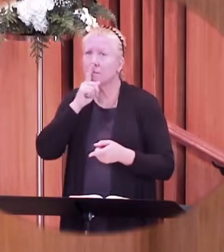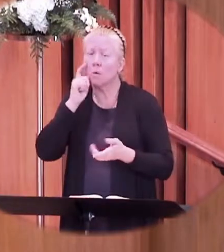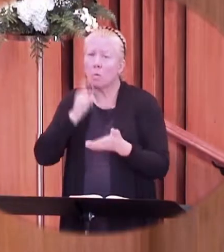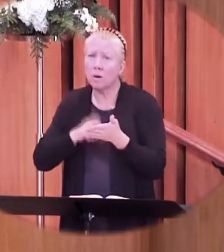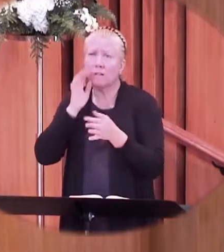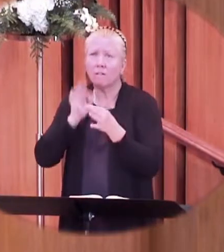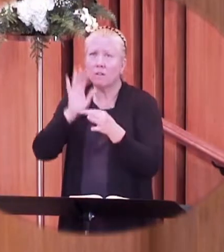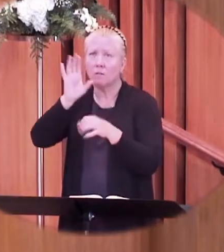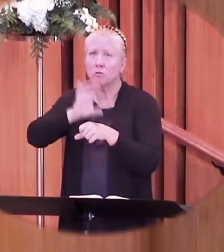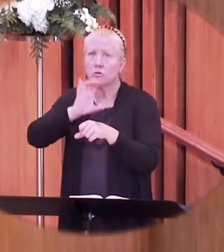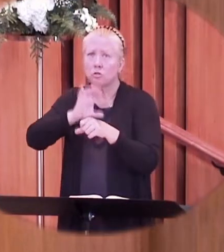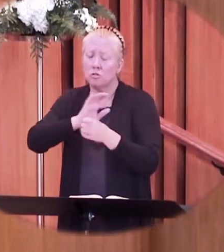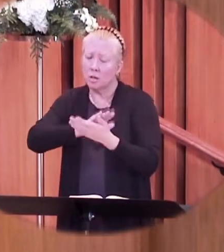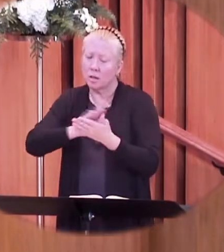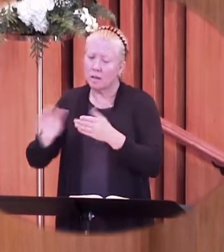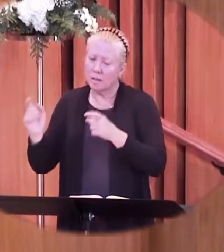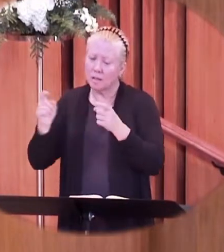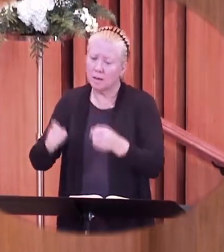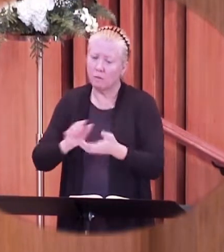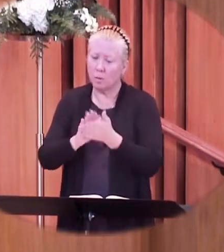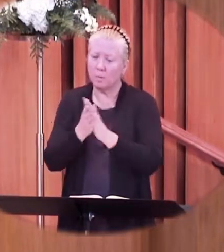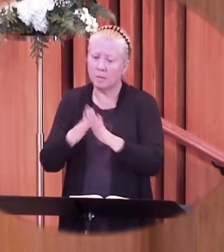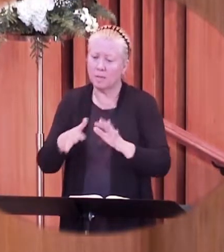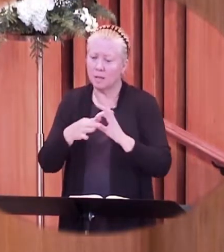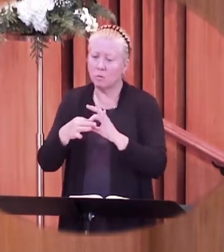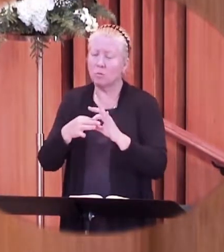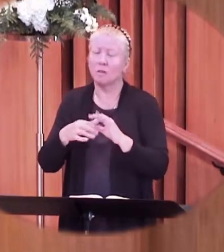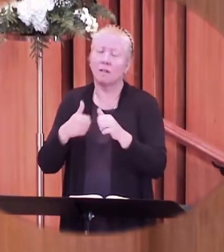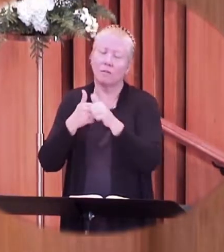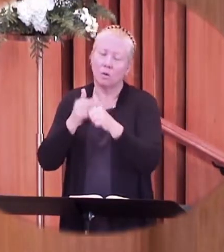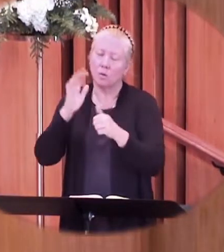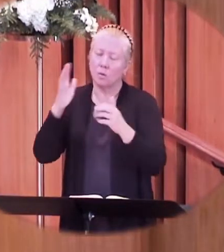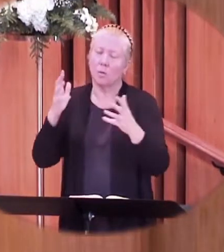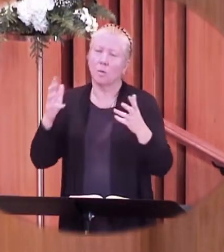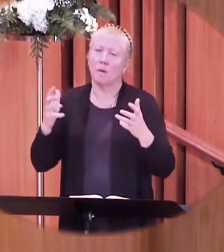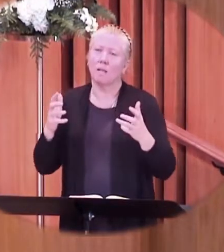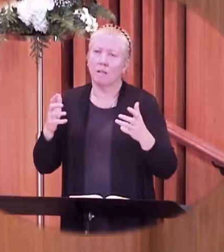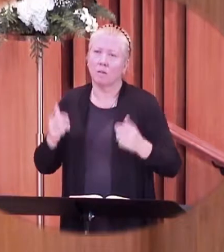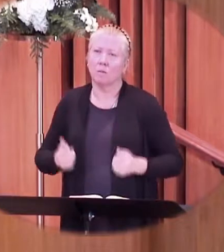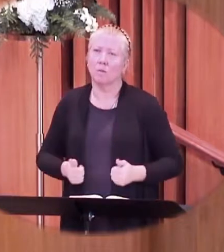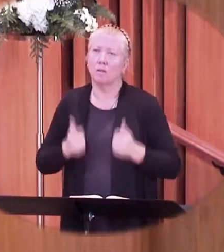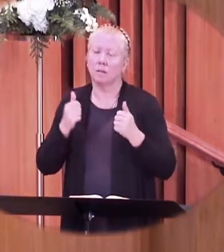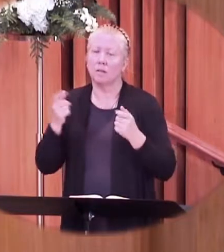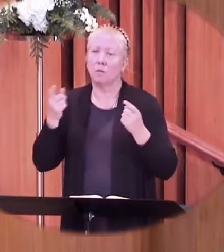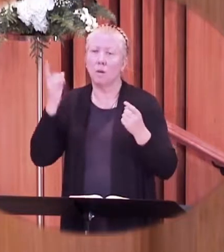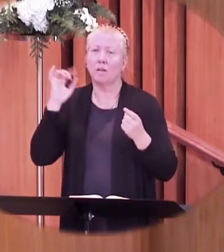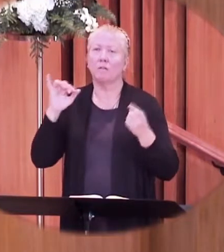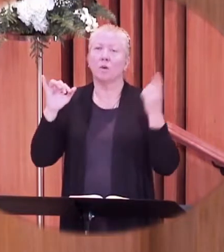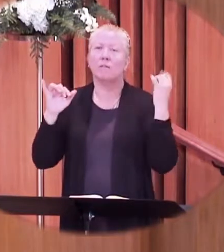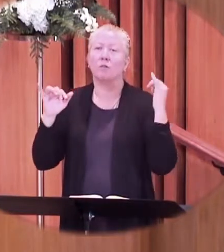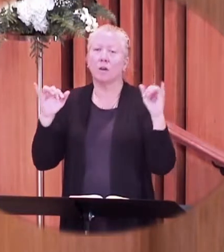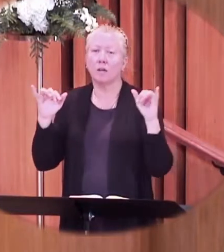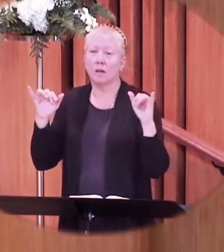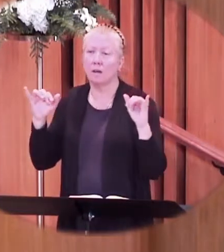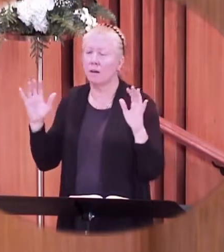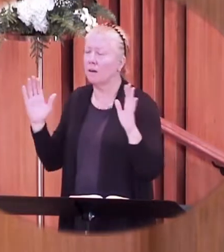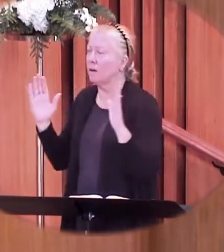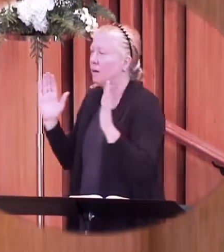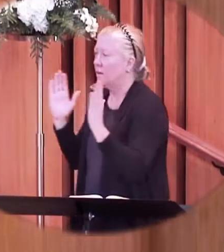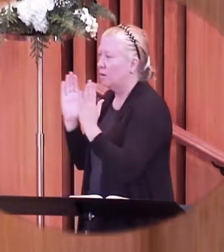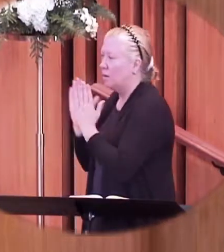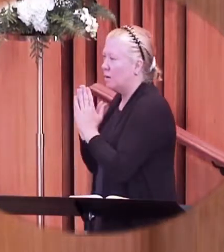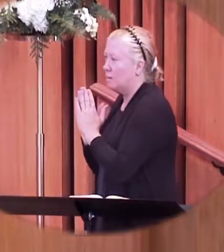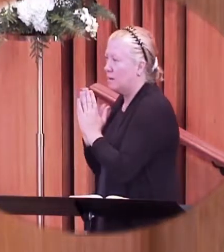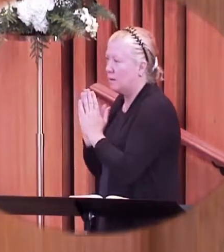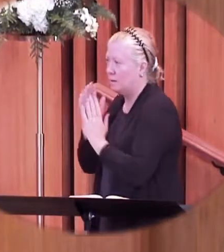your church, and graciously grant her peace and unity in accordance with your will, who live and reign forever